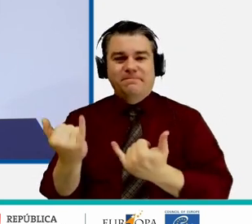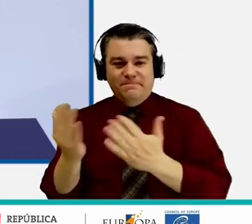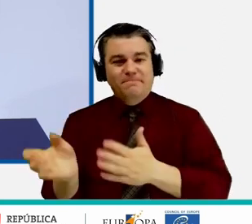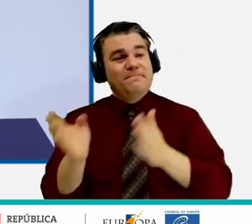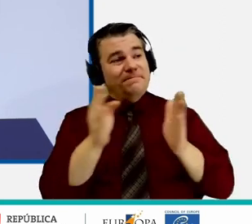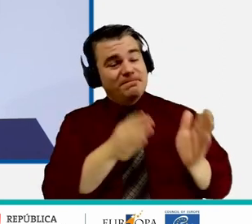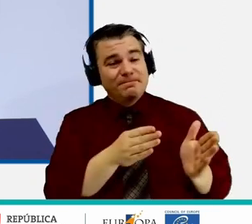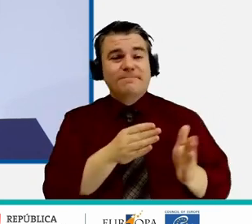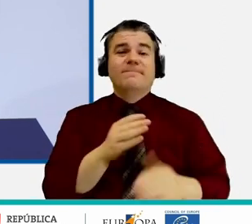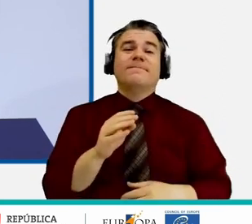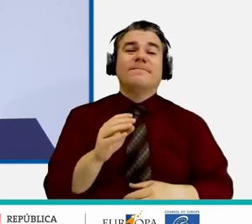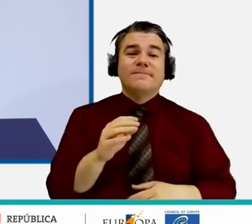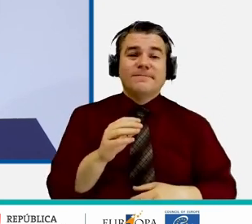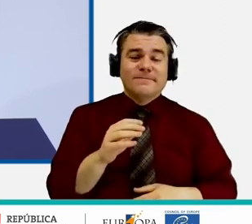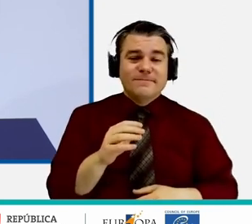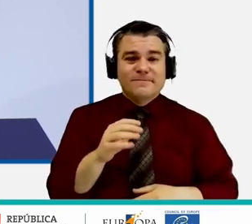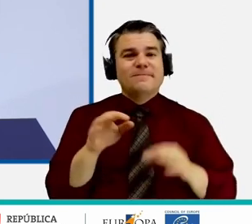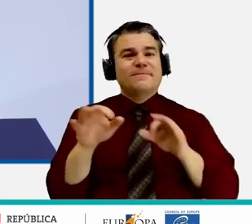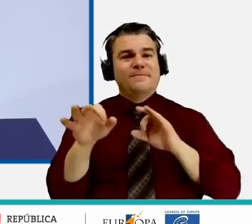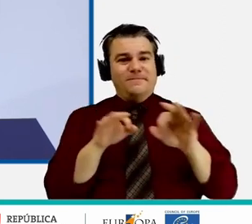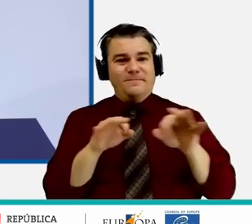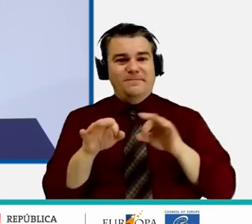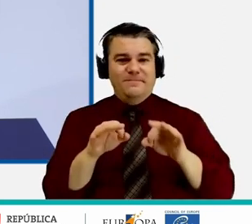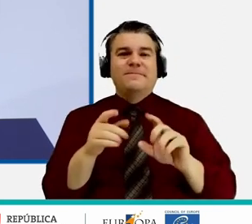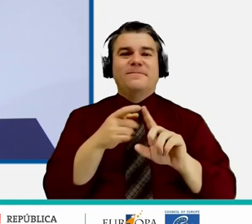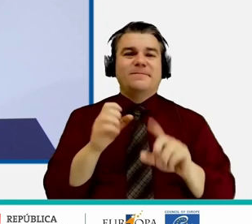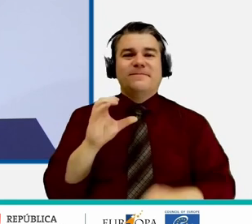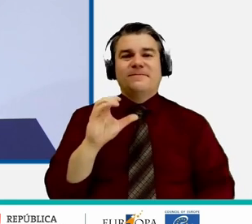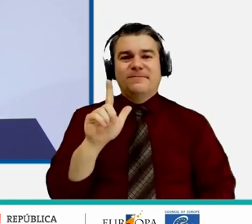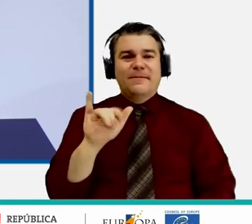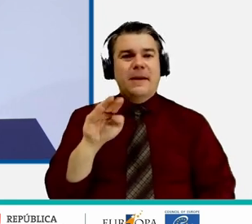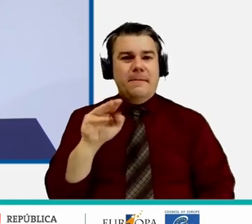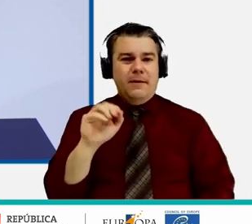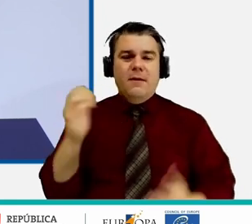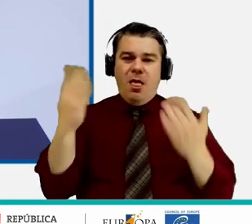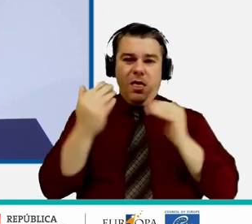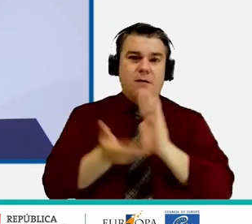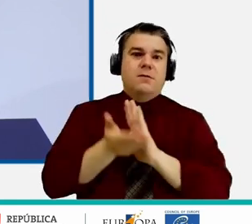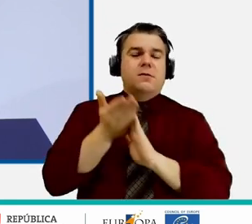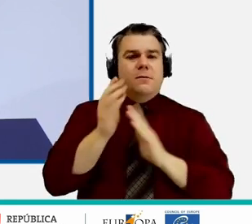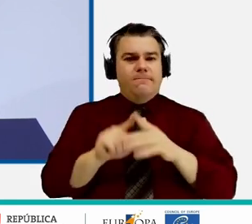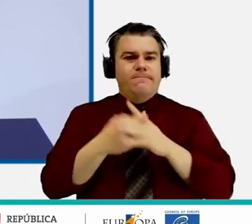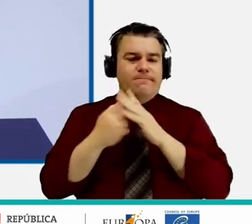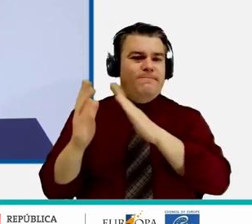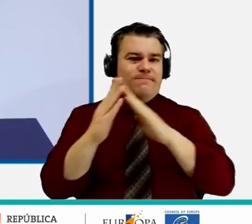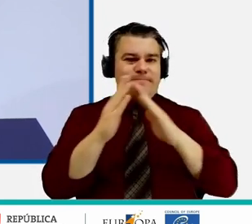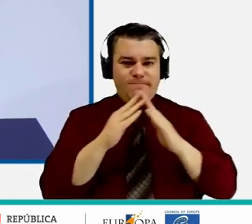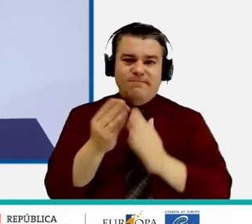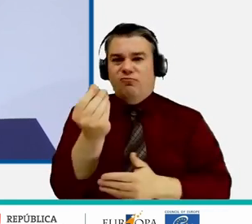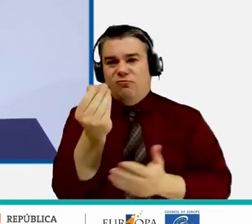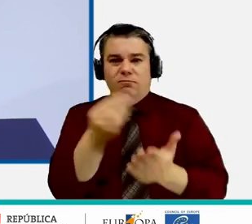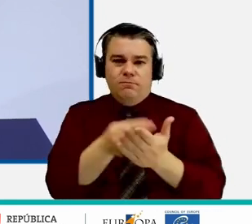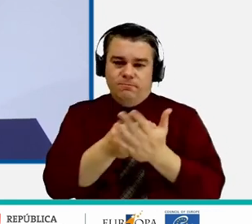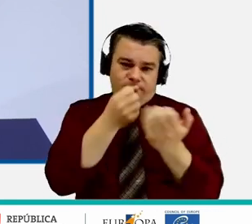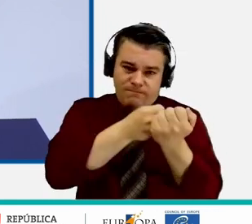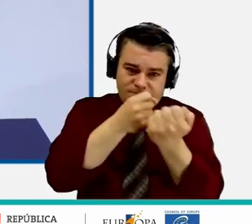Mrs. Priscila Negreiros from Climate Policy Initiative and the Cities Climate Finance Leadership Alliance to tell